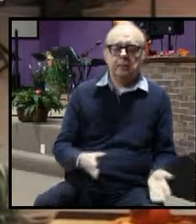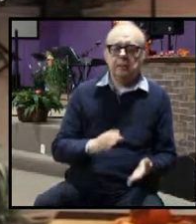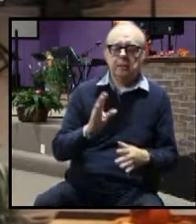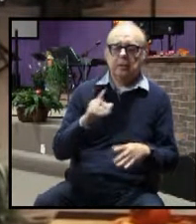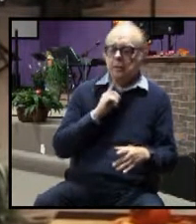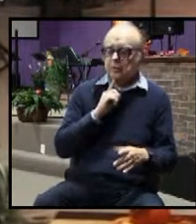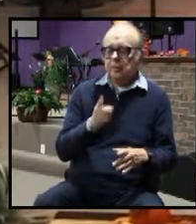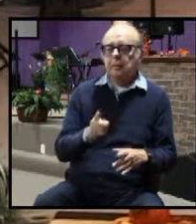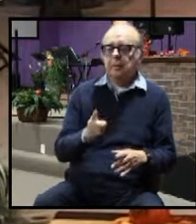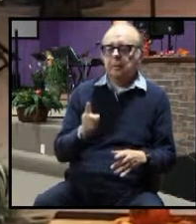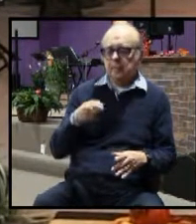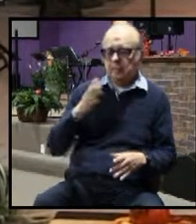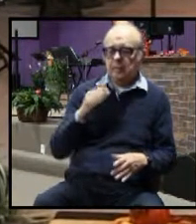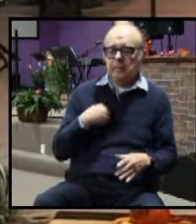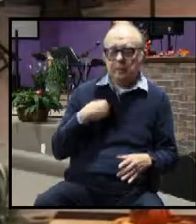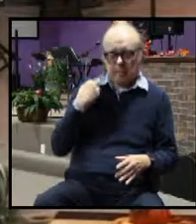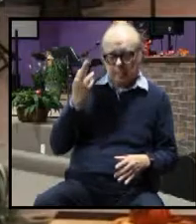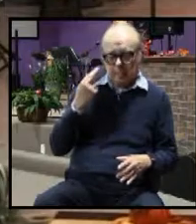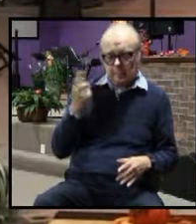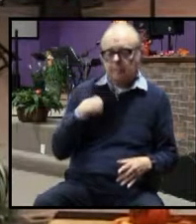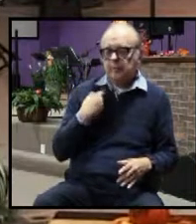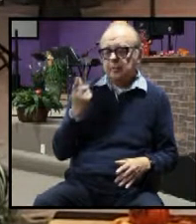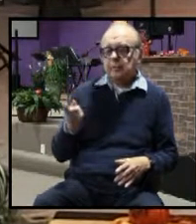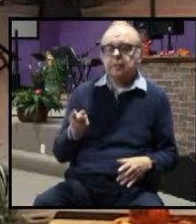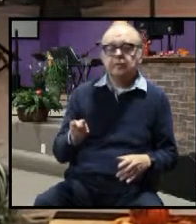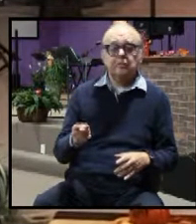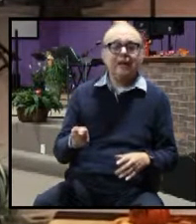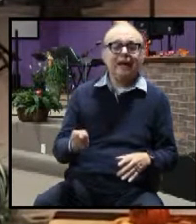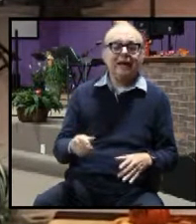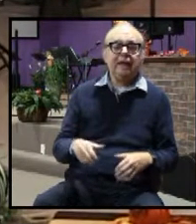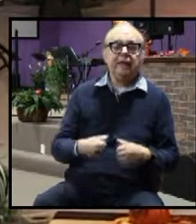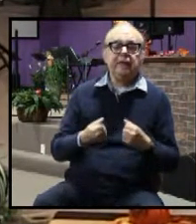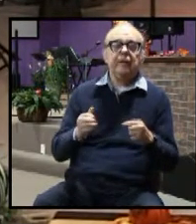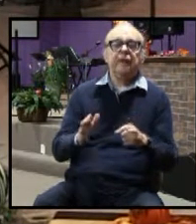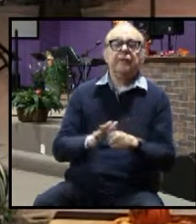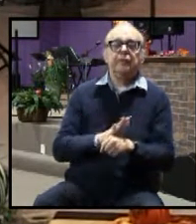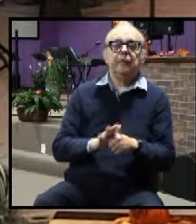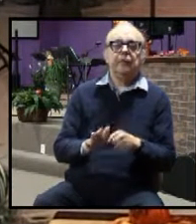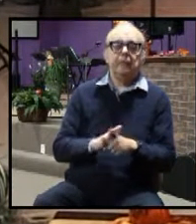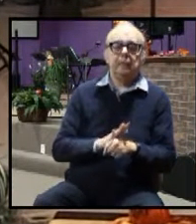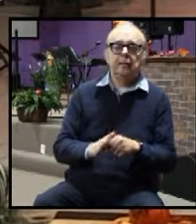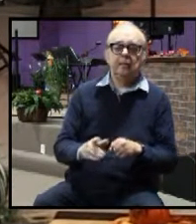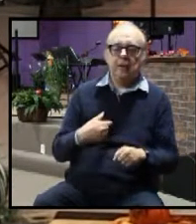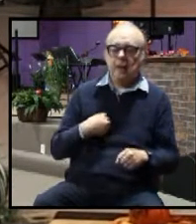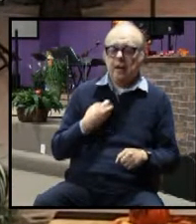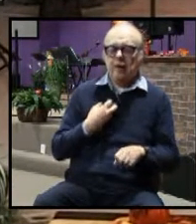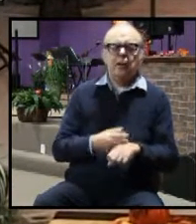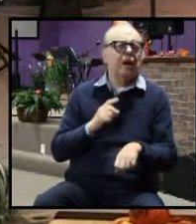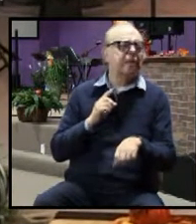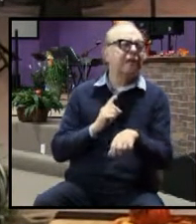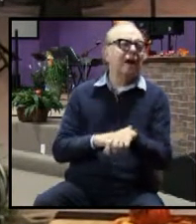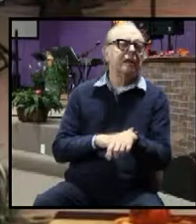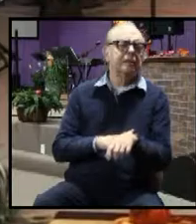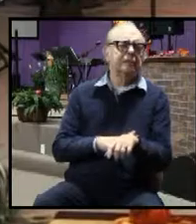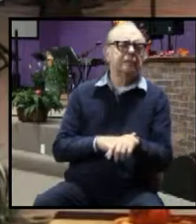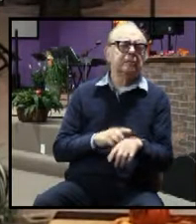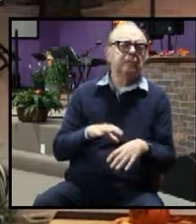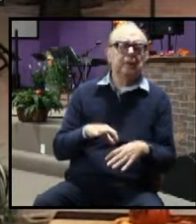here, so evidently God, you have got a purpose for me to fulfill. And I'm really having a hard